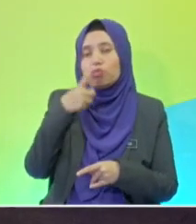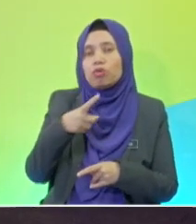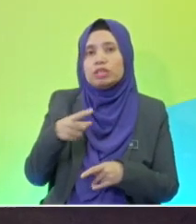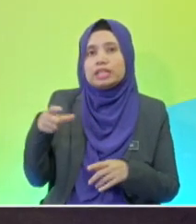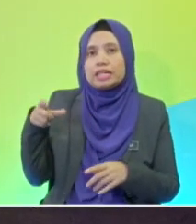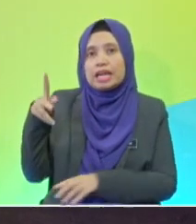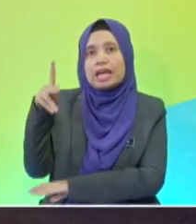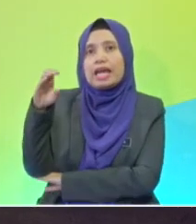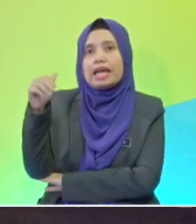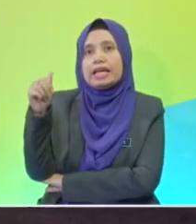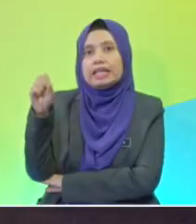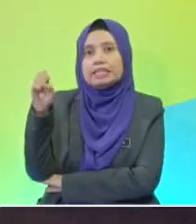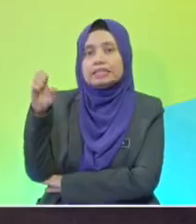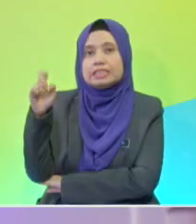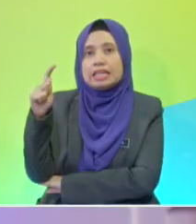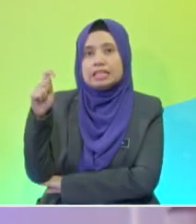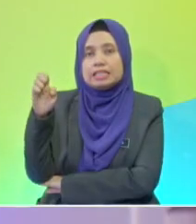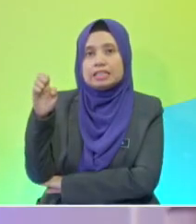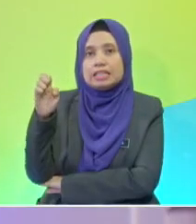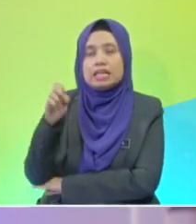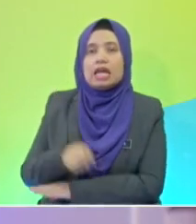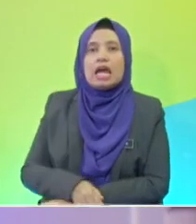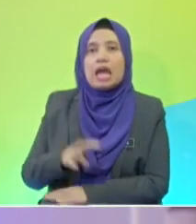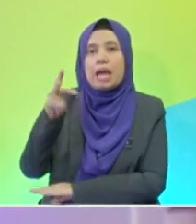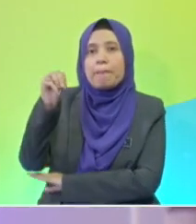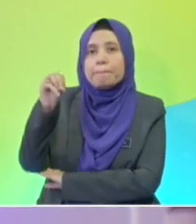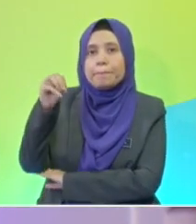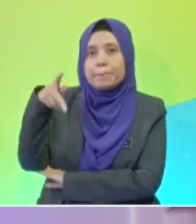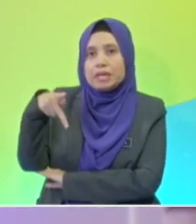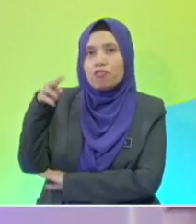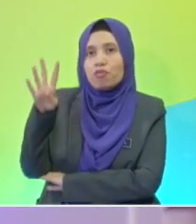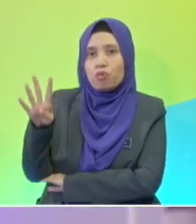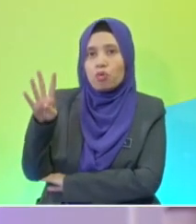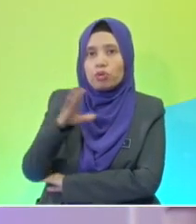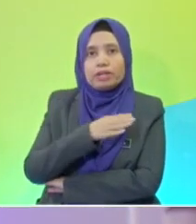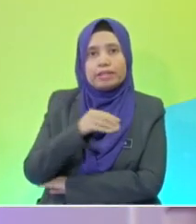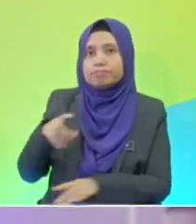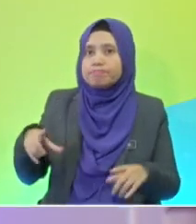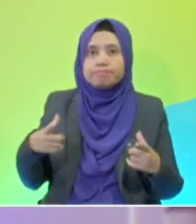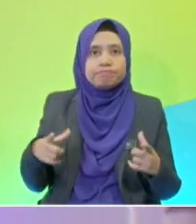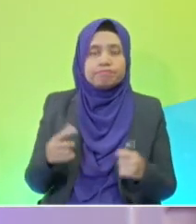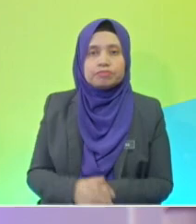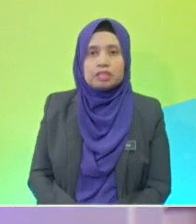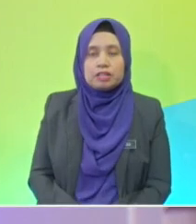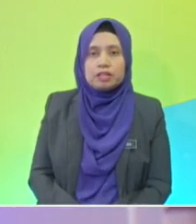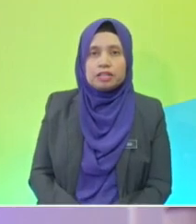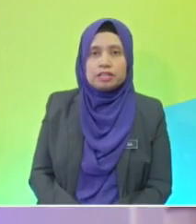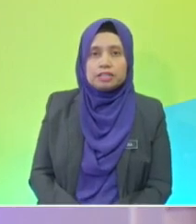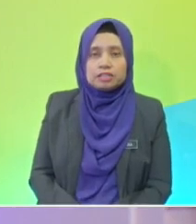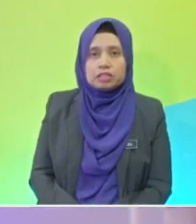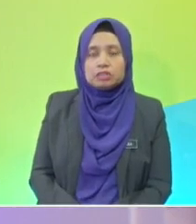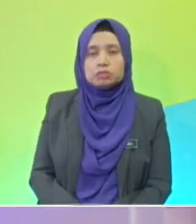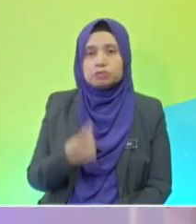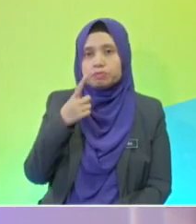we also have the MP3 as well as MP4 nowadays, right? Okay. And those days we use the